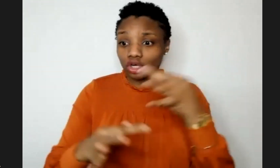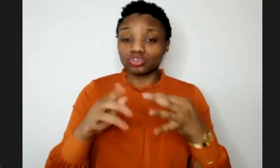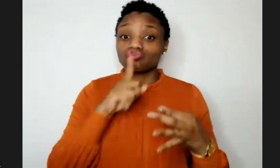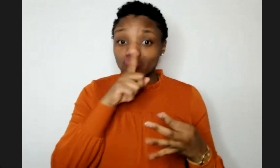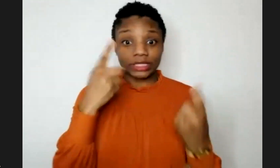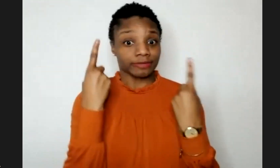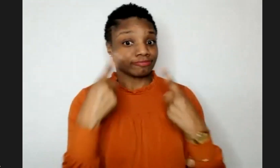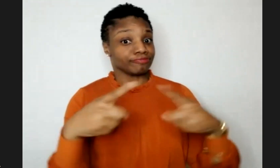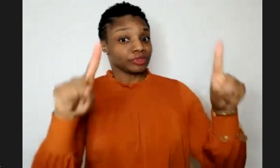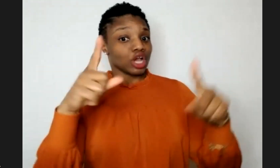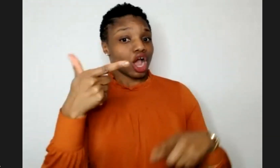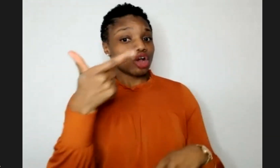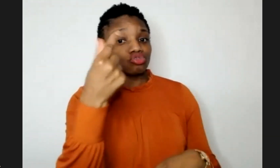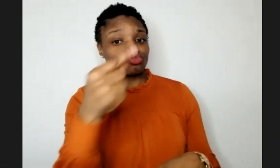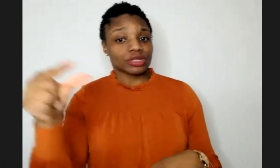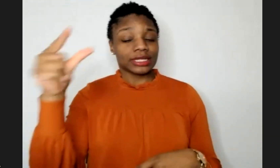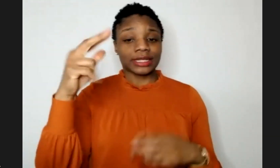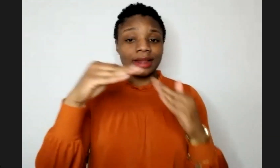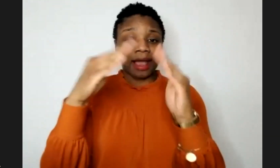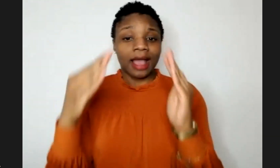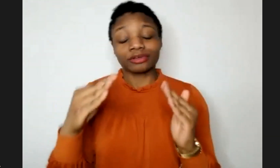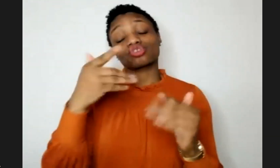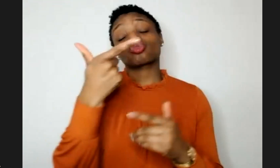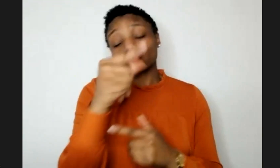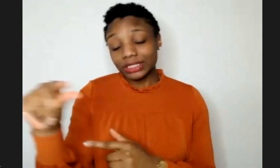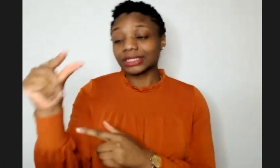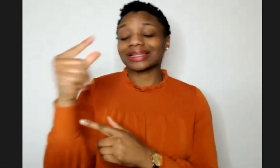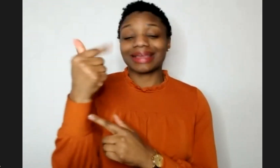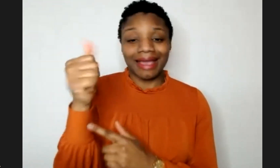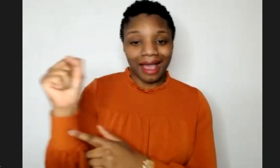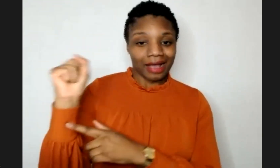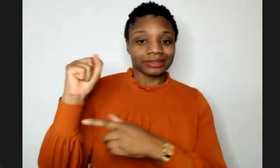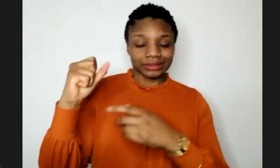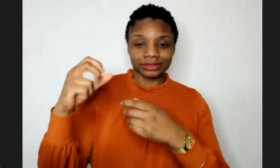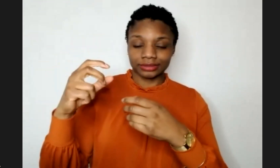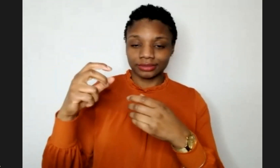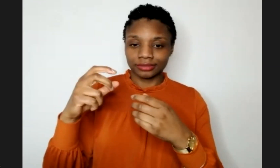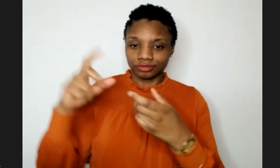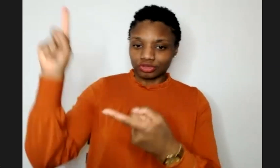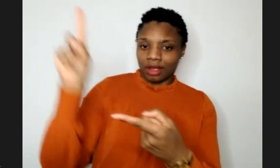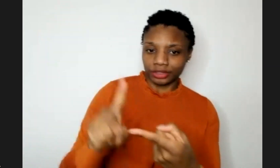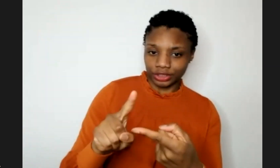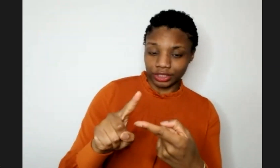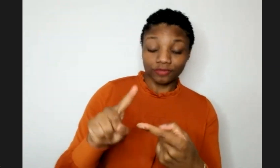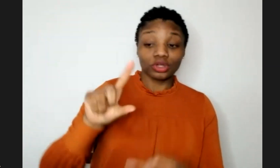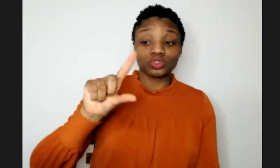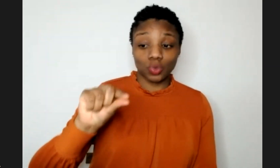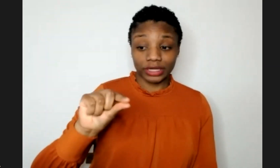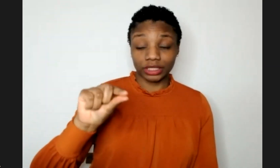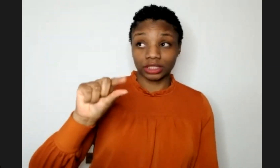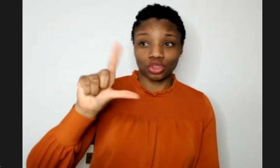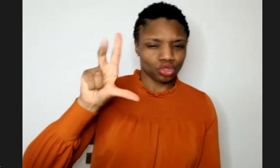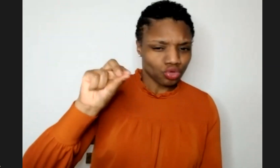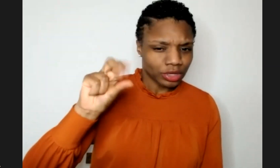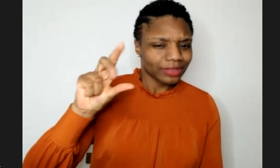gas reduction limits that are set in law. And for 2030 alone, that requires the construction of a new